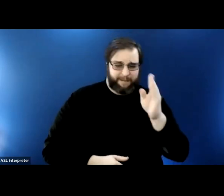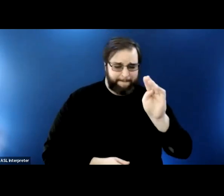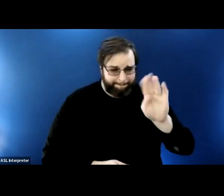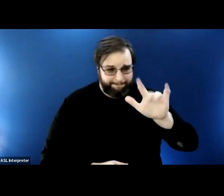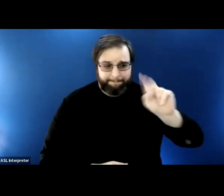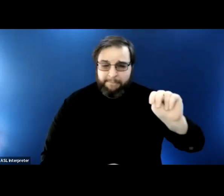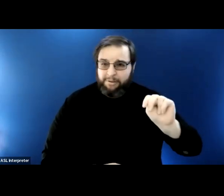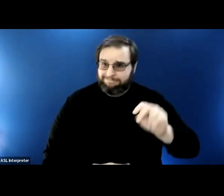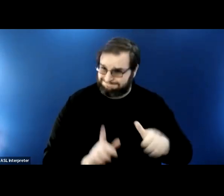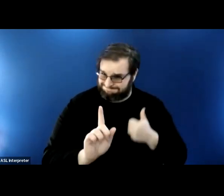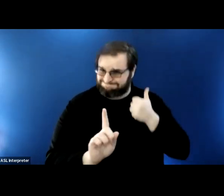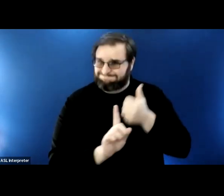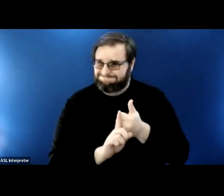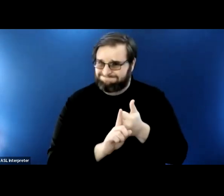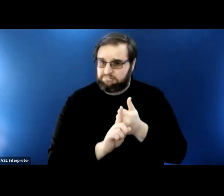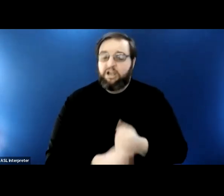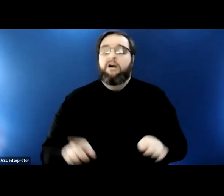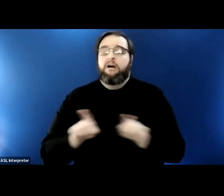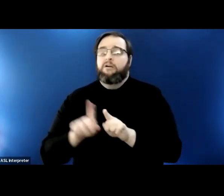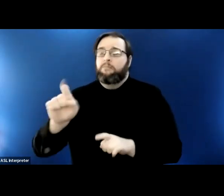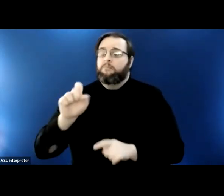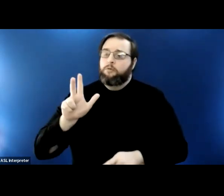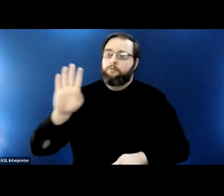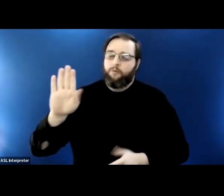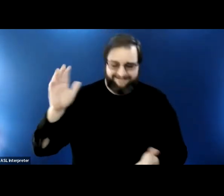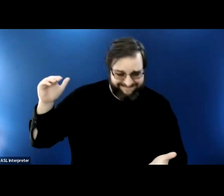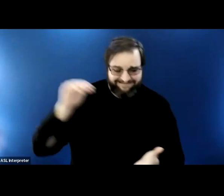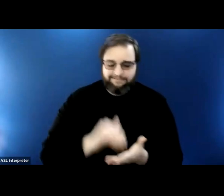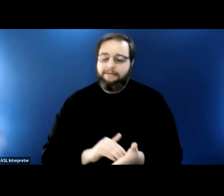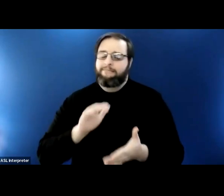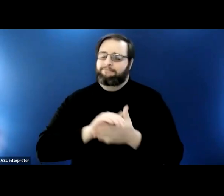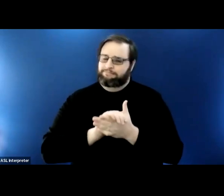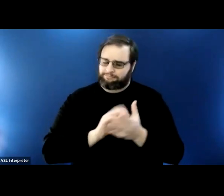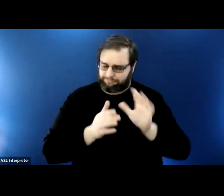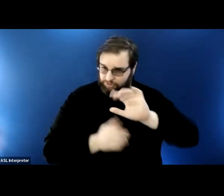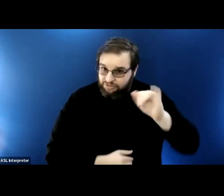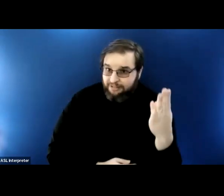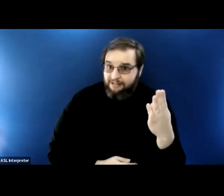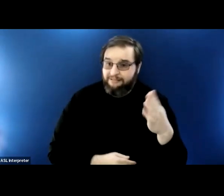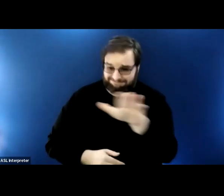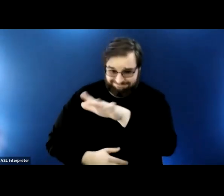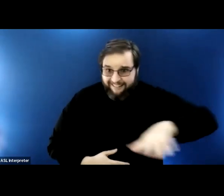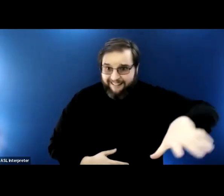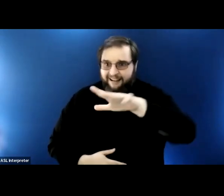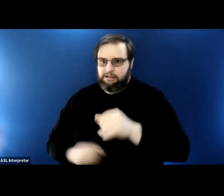annually and over 134,000 jobs in the local and regional economies that we serve.